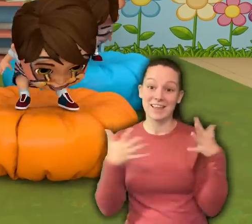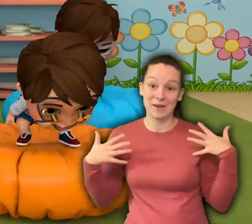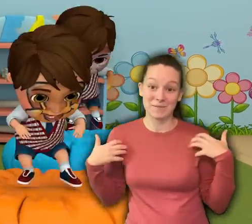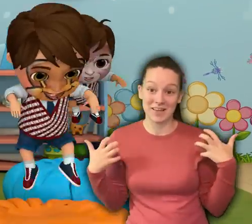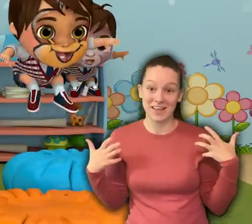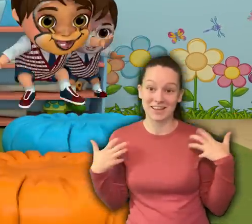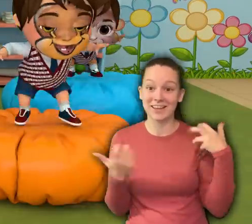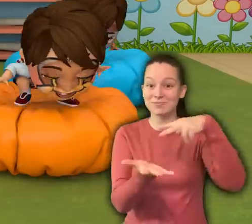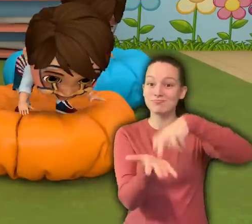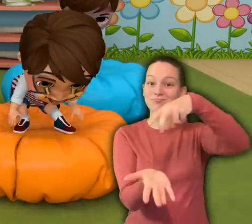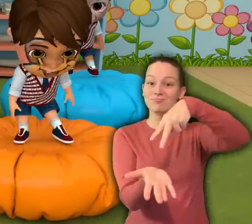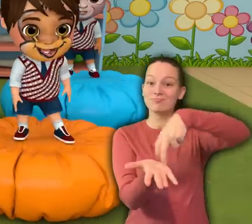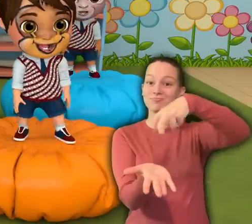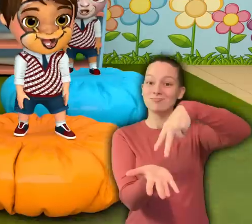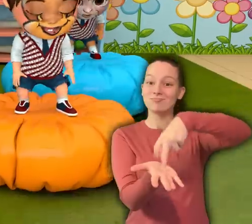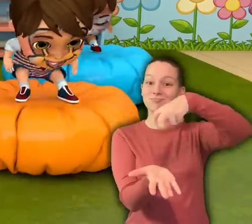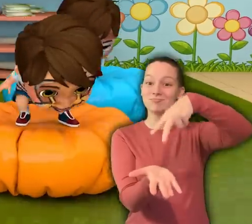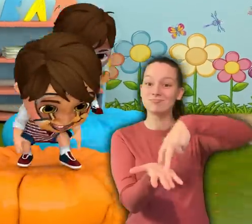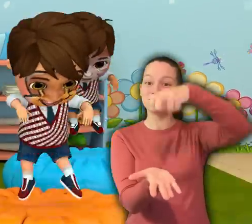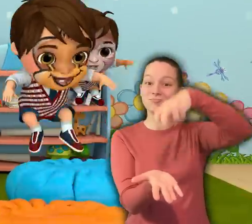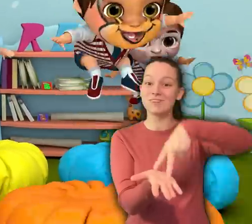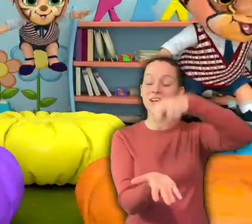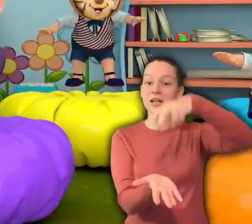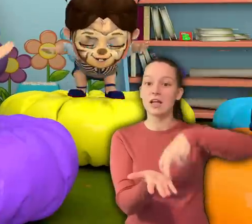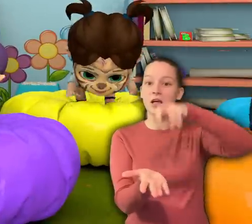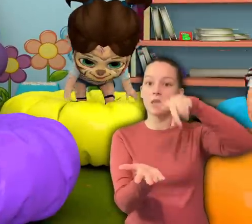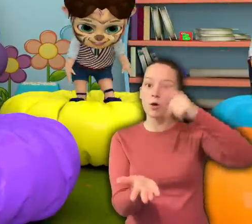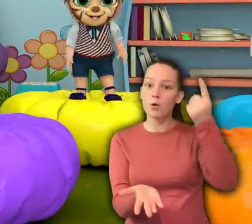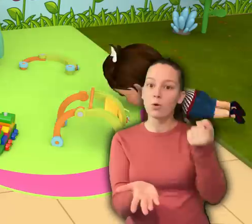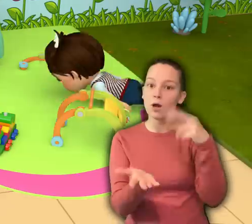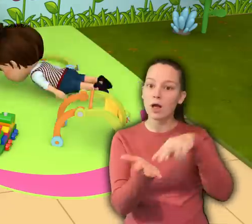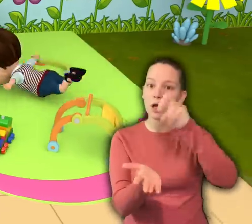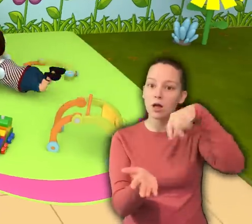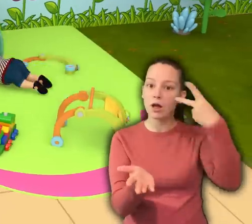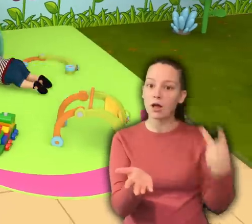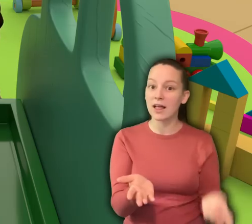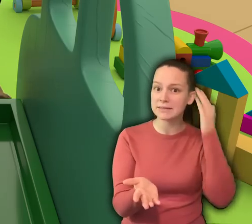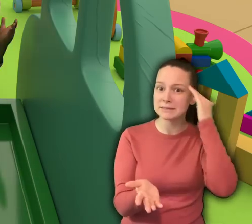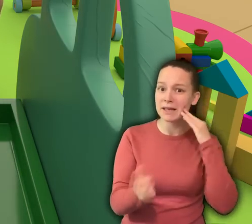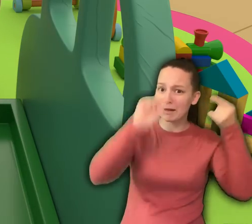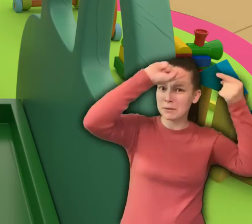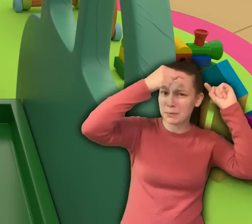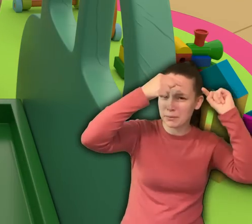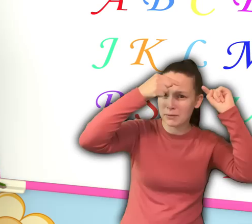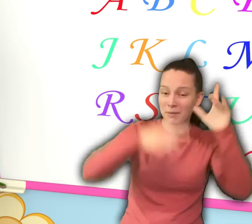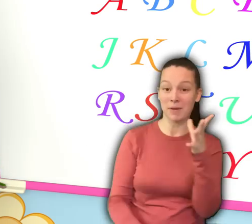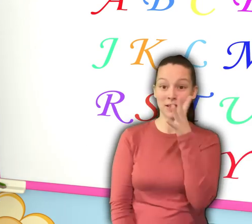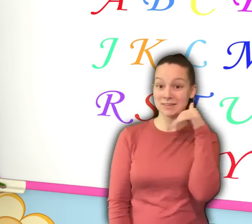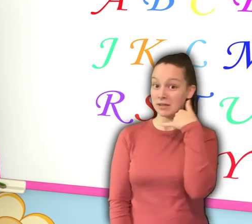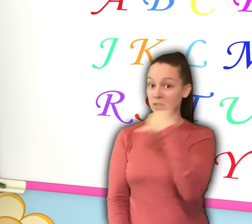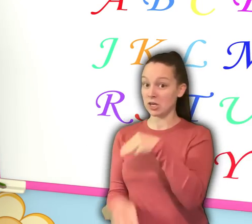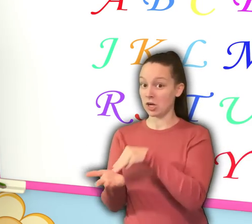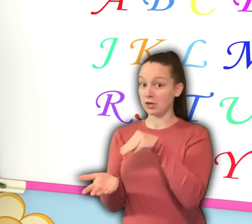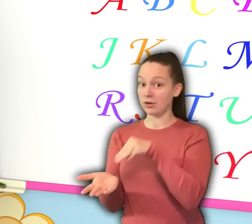five little monkeys jumping on the bed one fell off and bumped his head